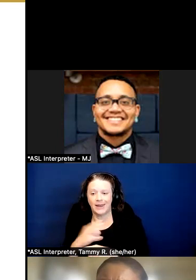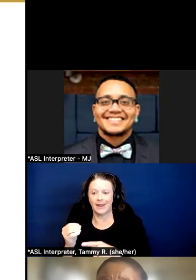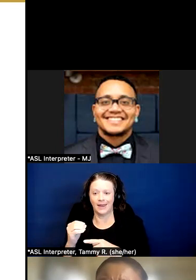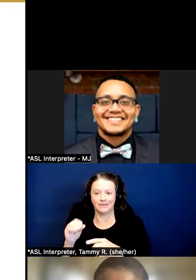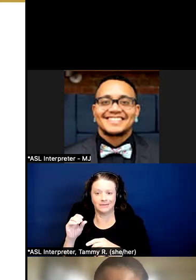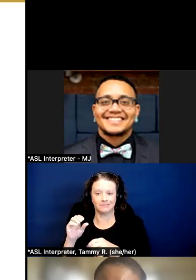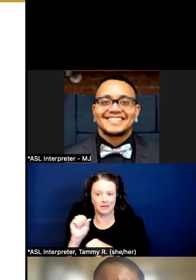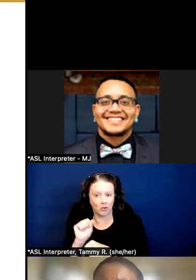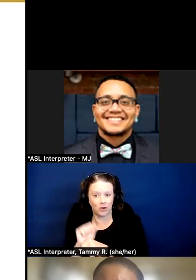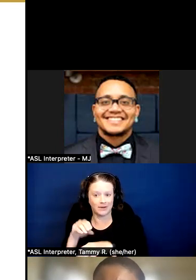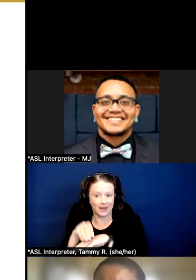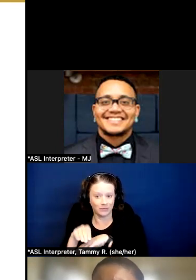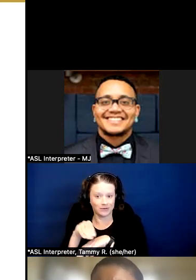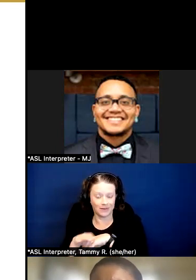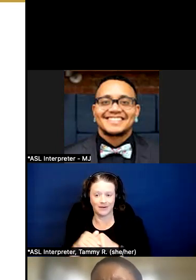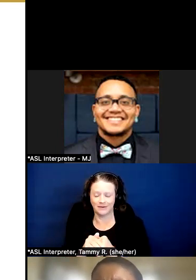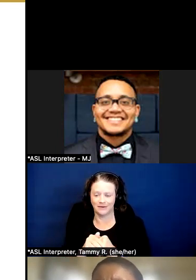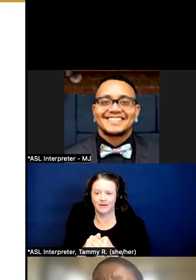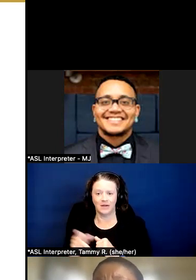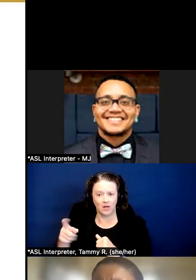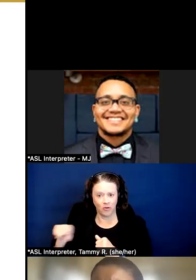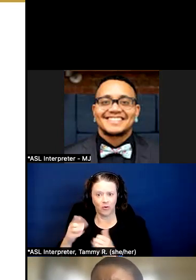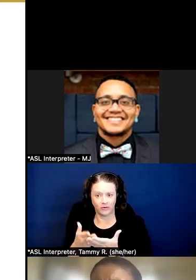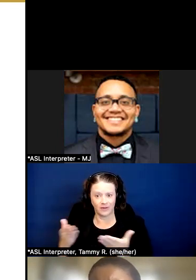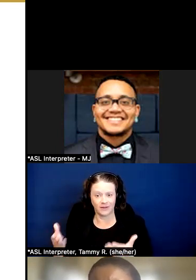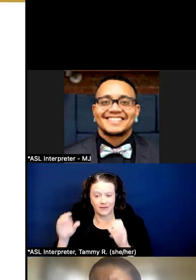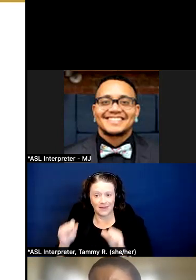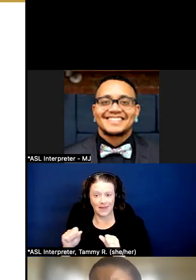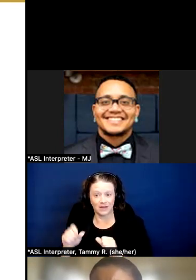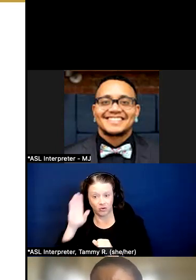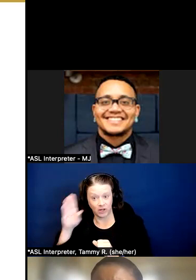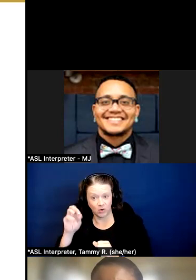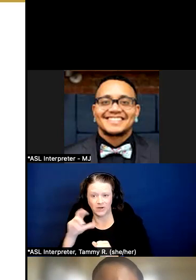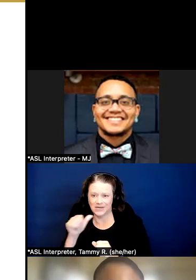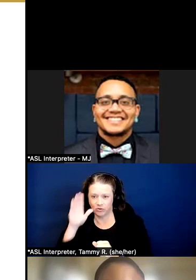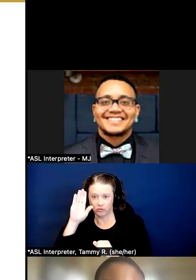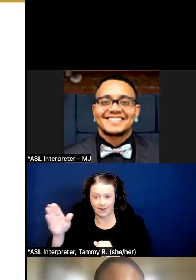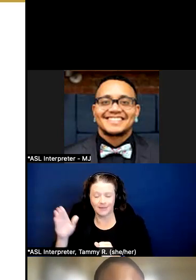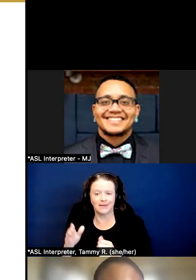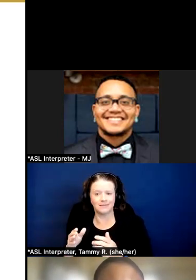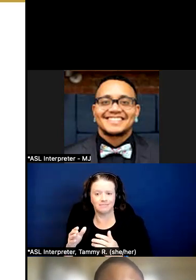we know can indirectly or directly impact their housing stability.